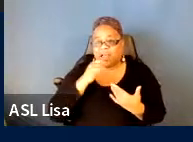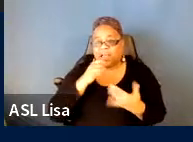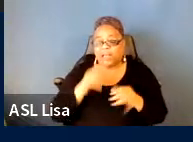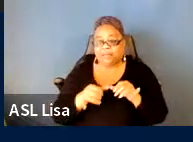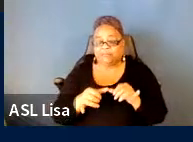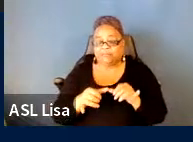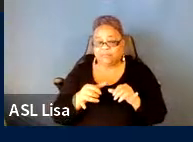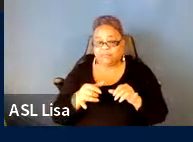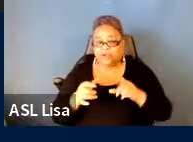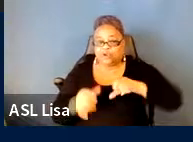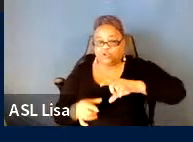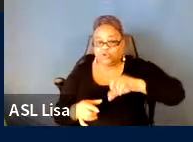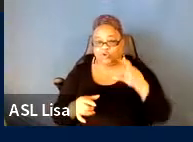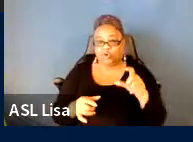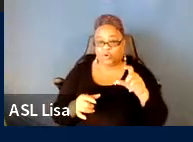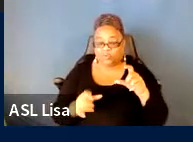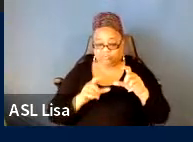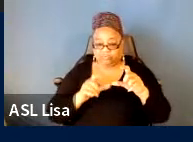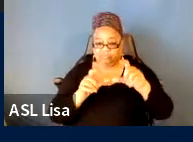is proportional to each other.